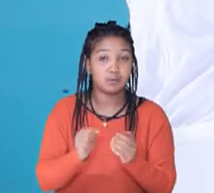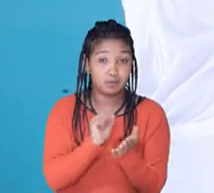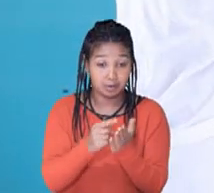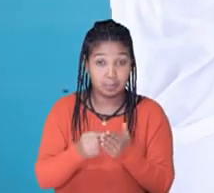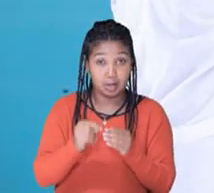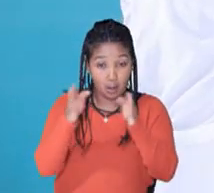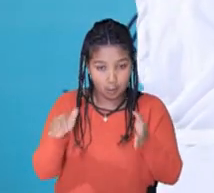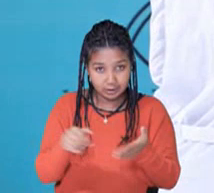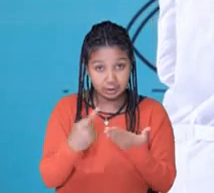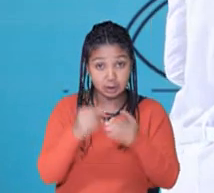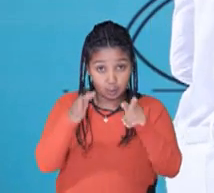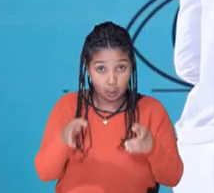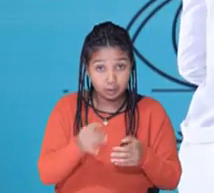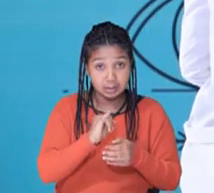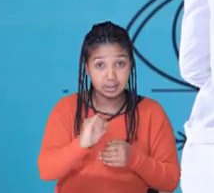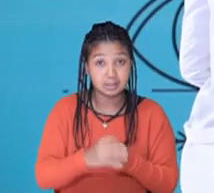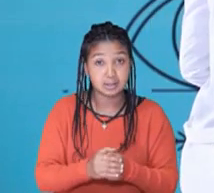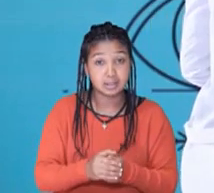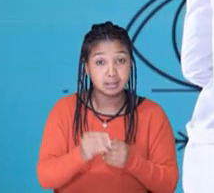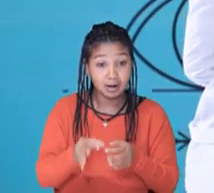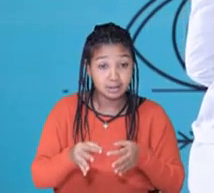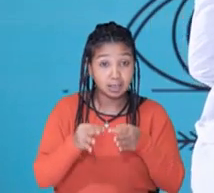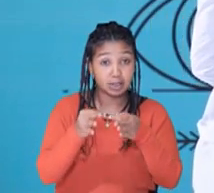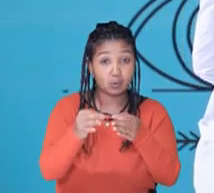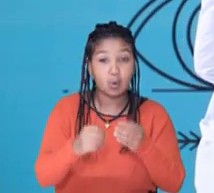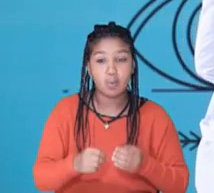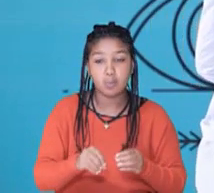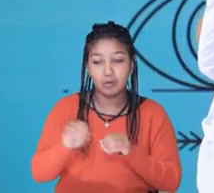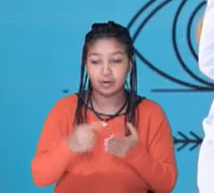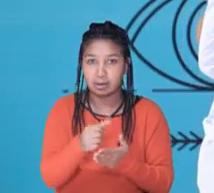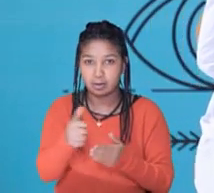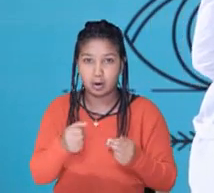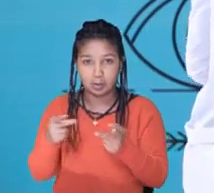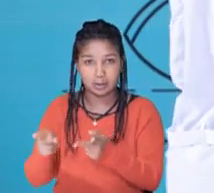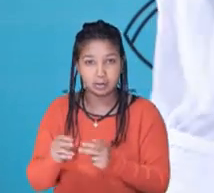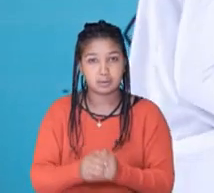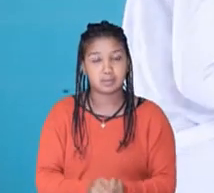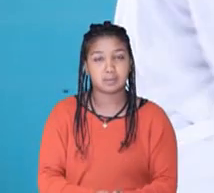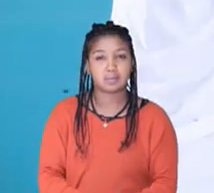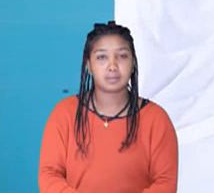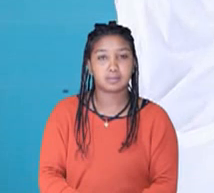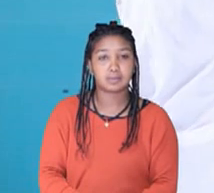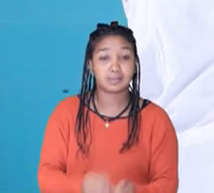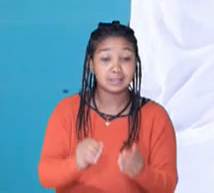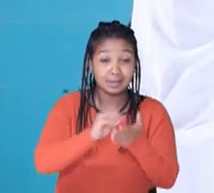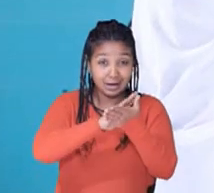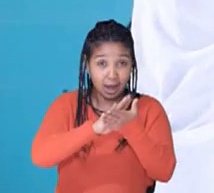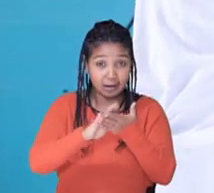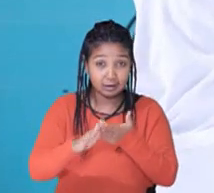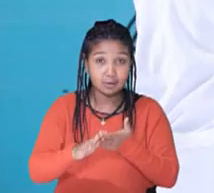here, as this box is translated and moving around here, at some point here, the